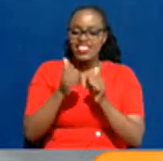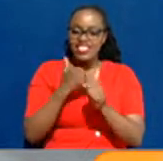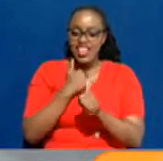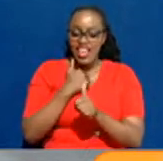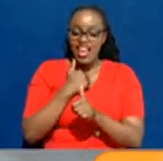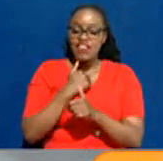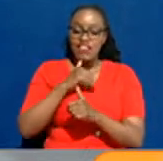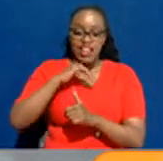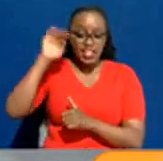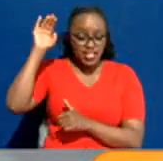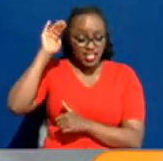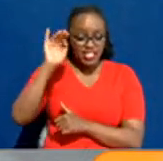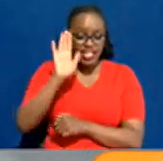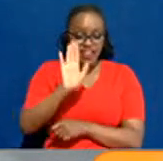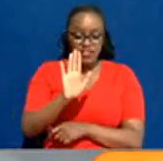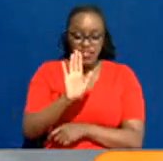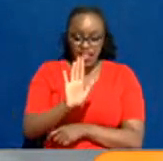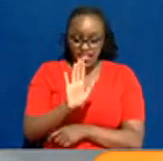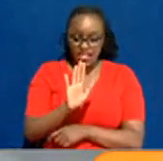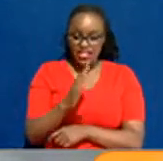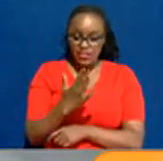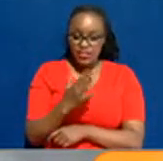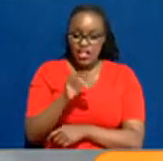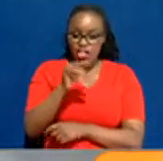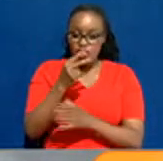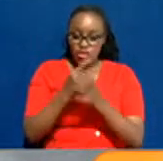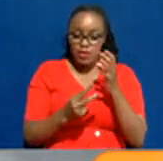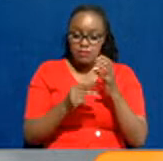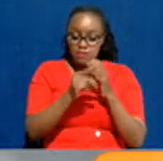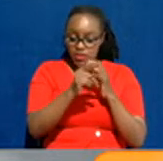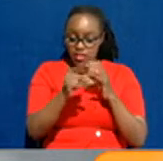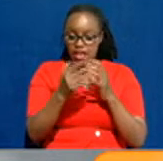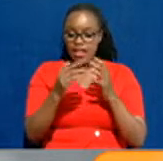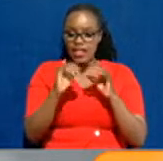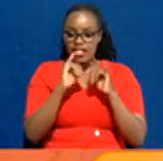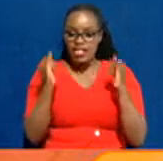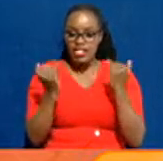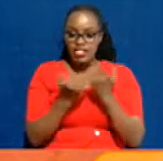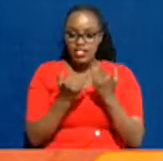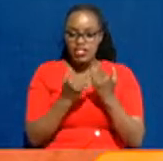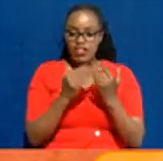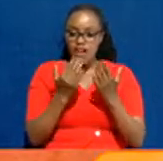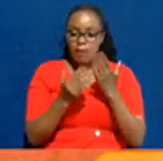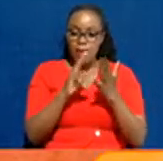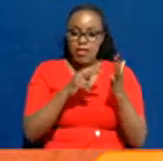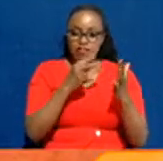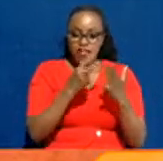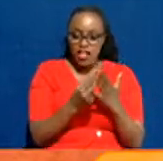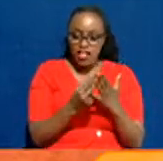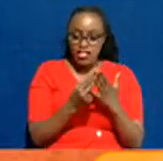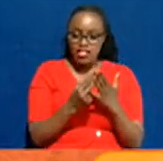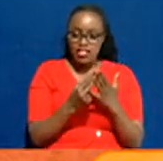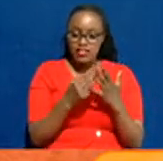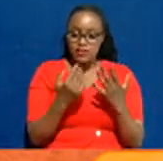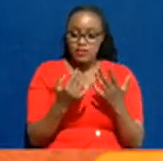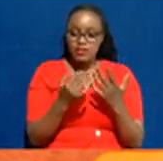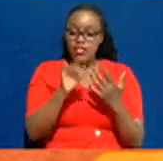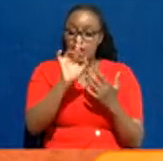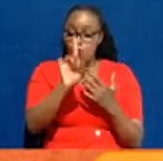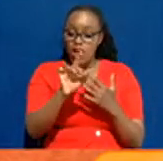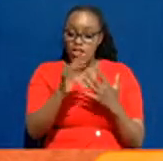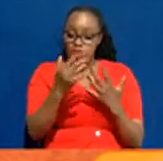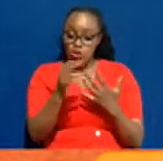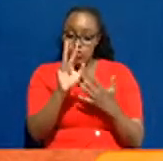listen to this. Okay. Those institutions have themselves on occasion either failed, okay, and on one